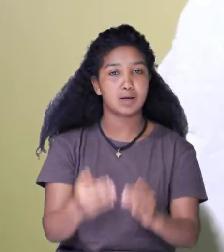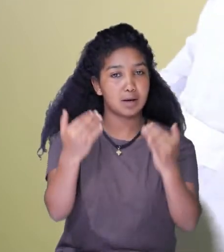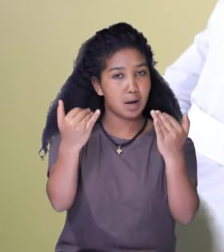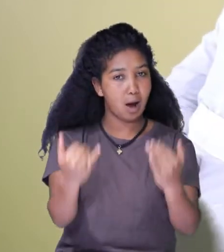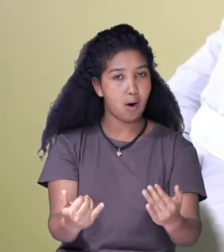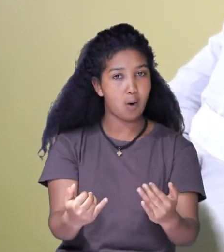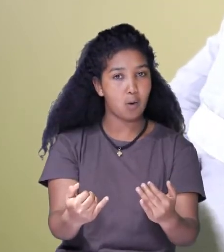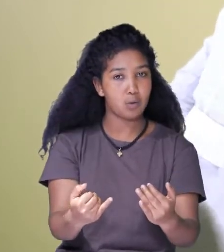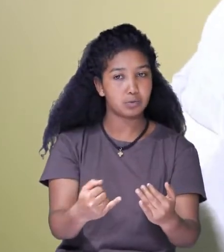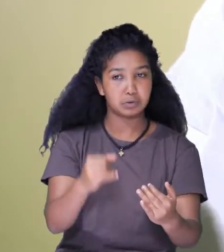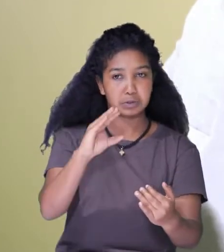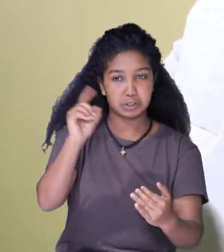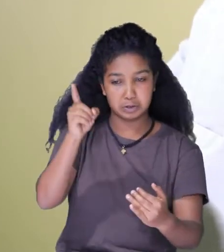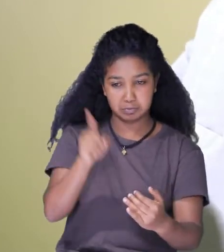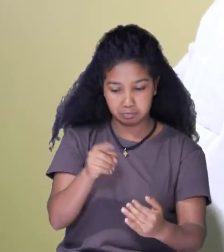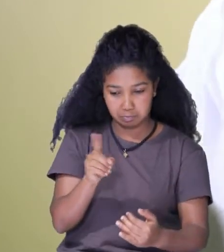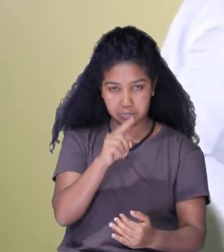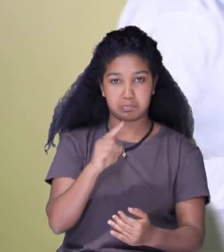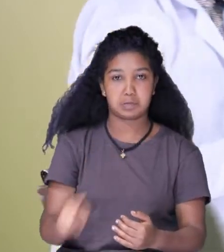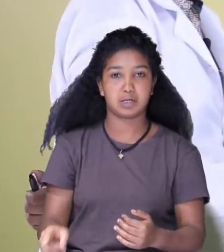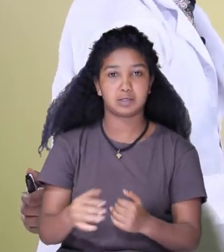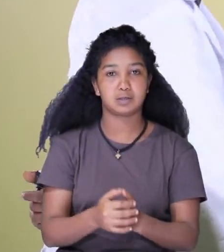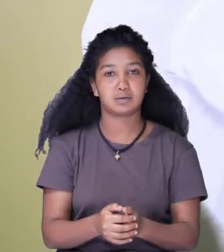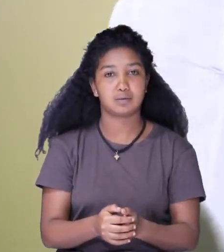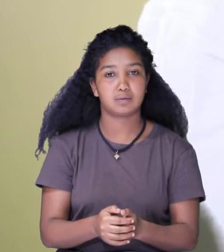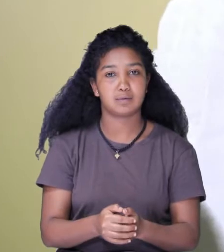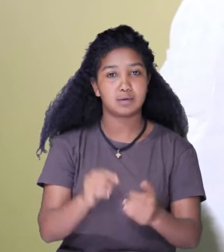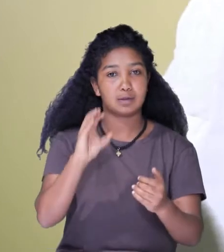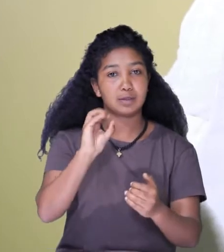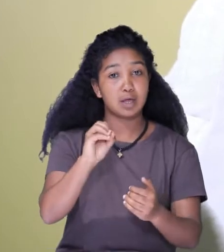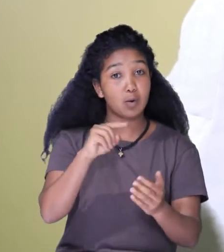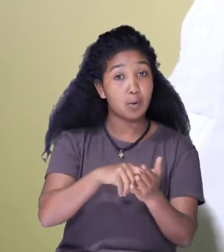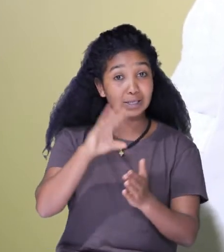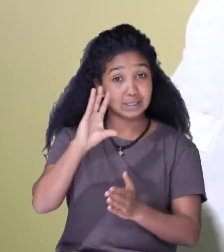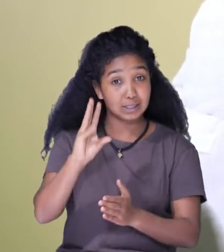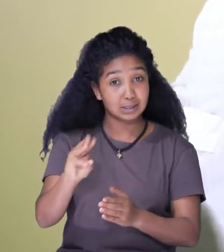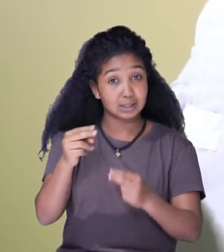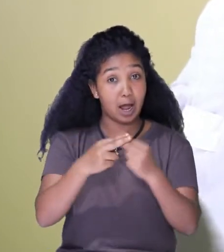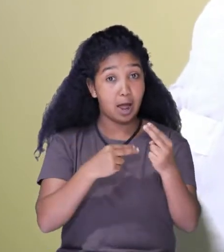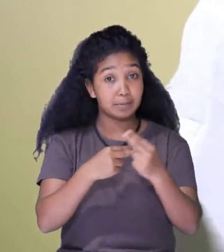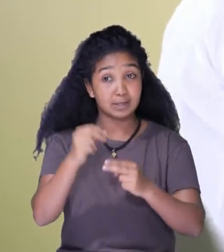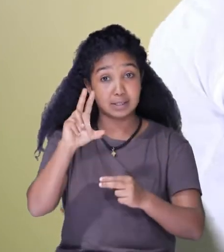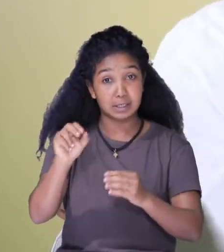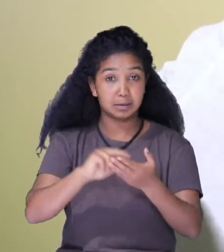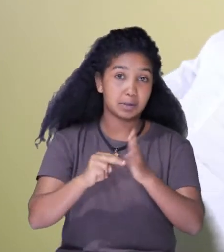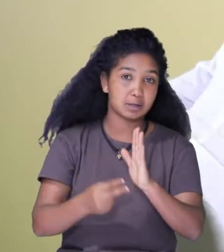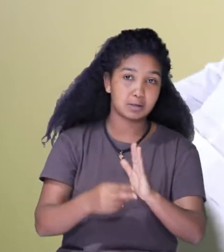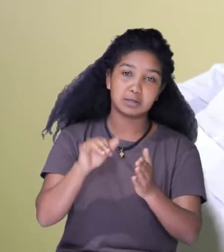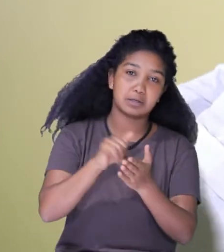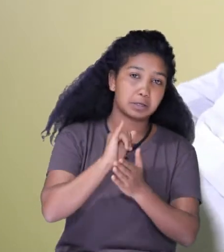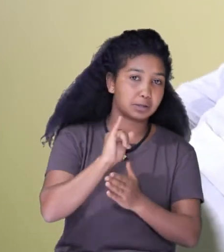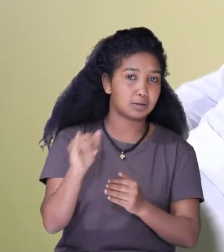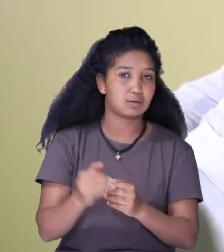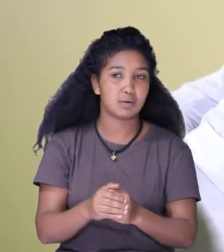Now degree Celsius cancel by degree Celsius. 0.6 times 30 means that